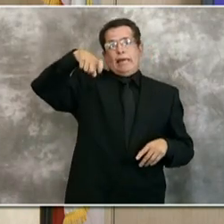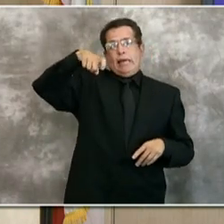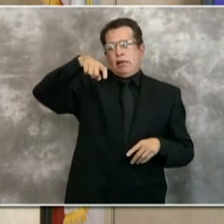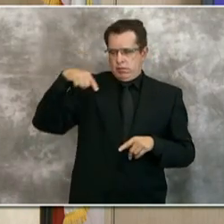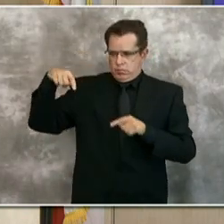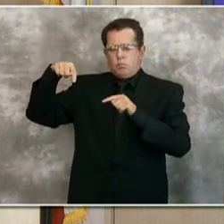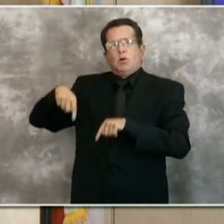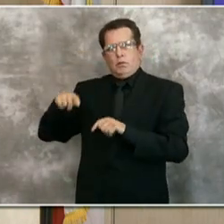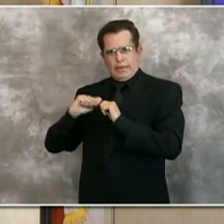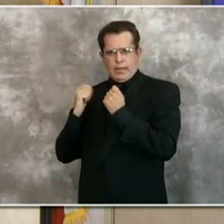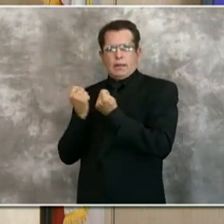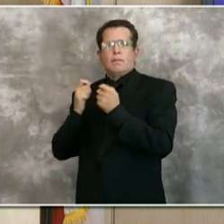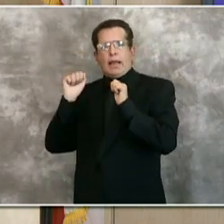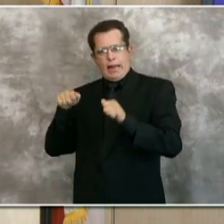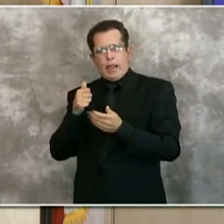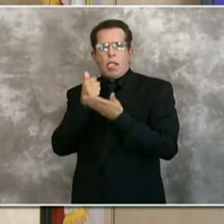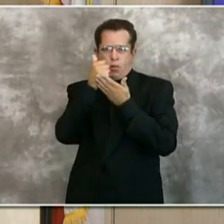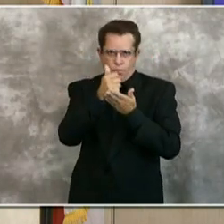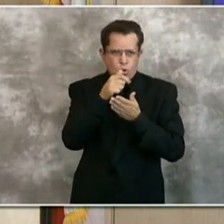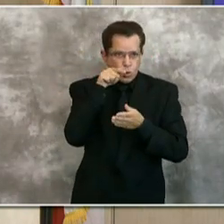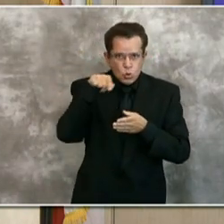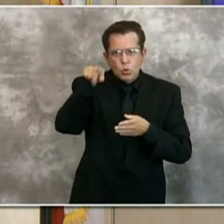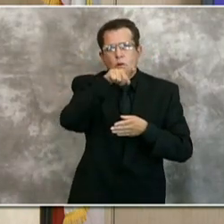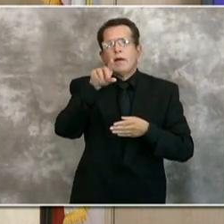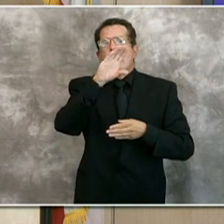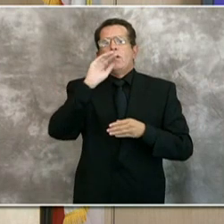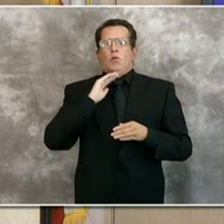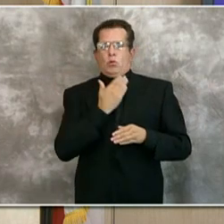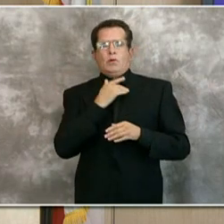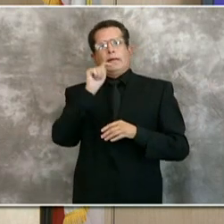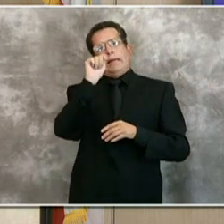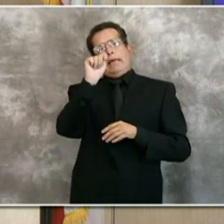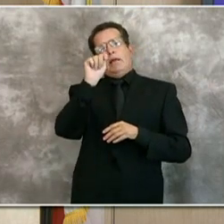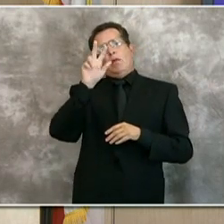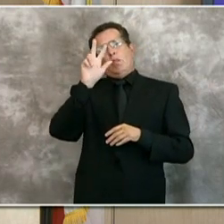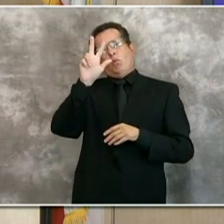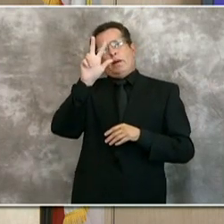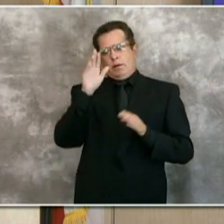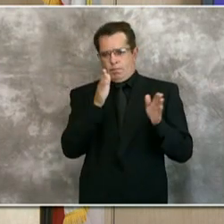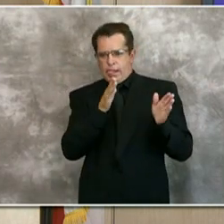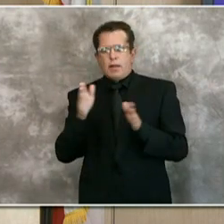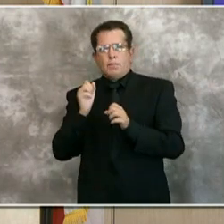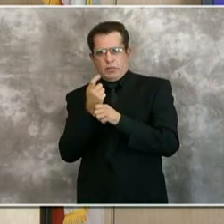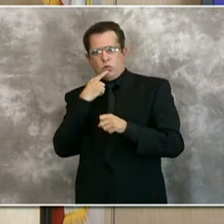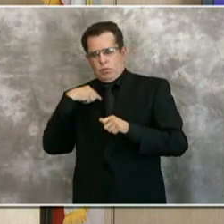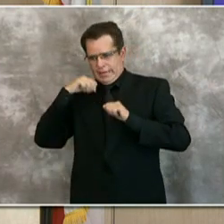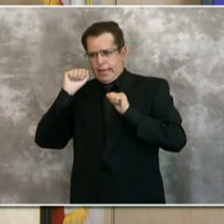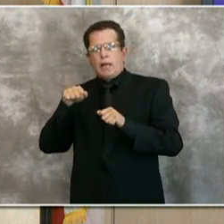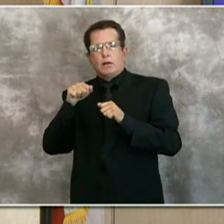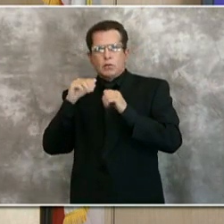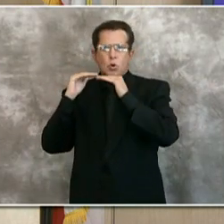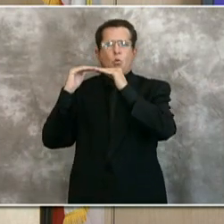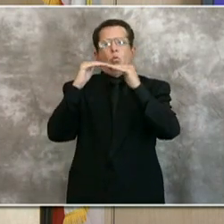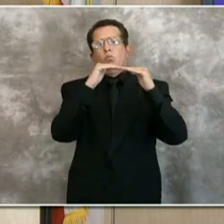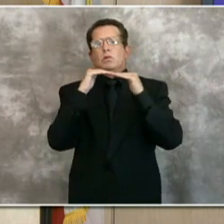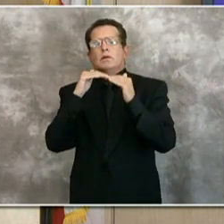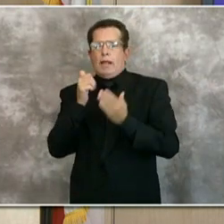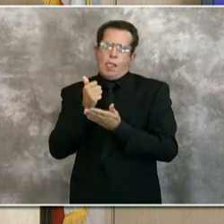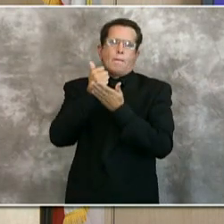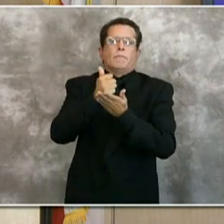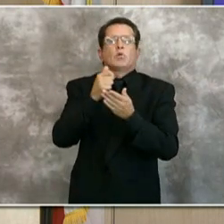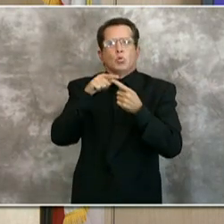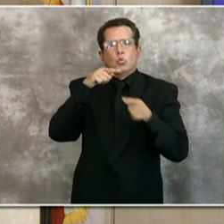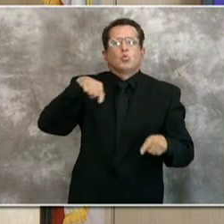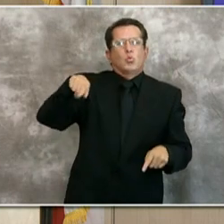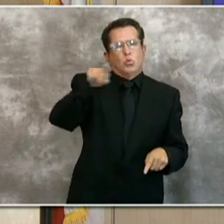and also that our T3 program is connected in a culturally competent manner. For more on all of this,